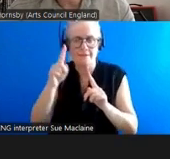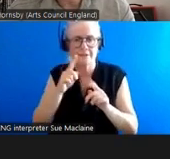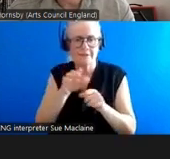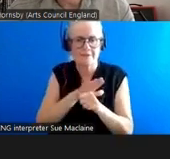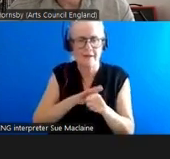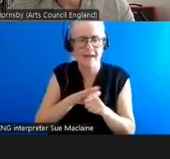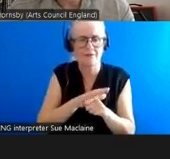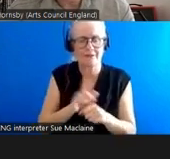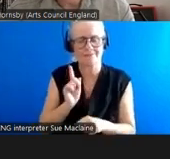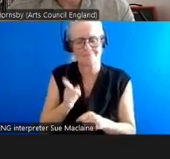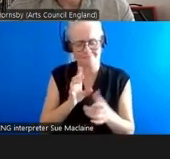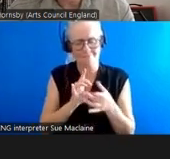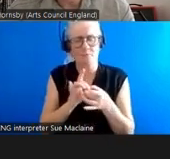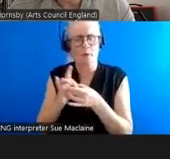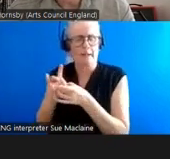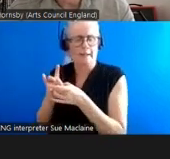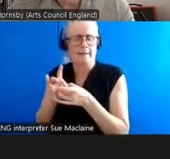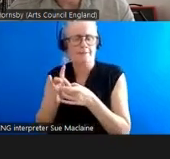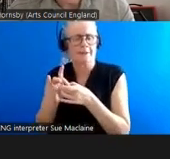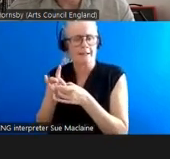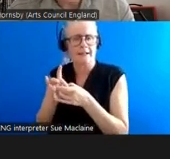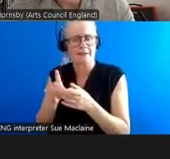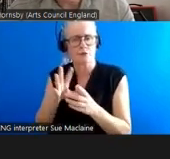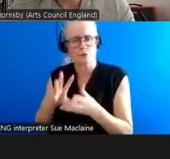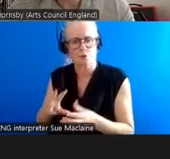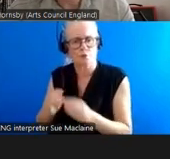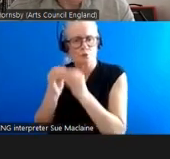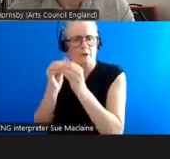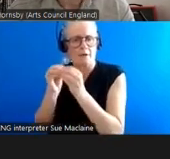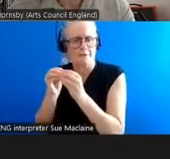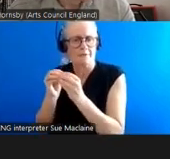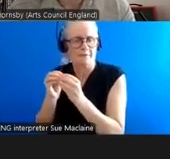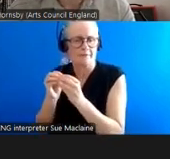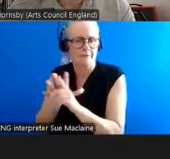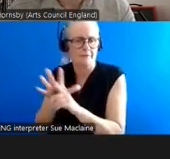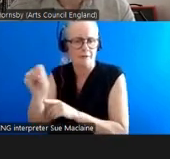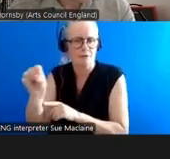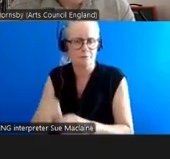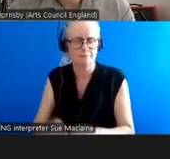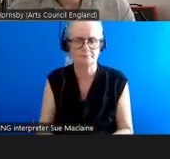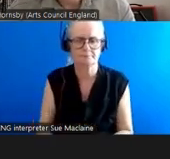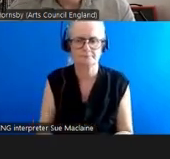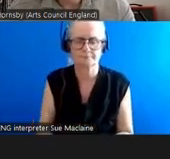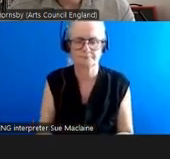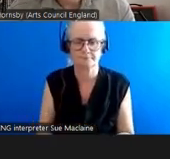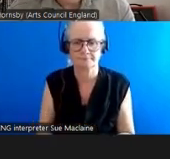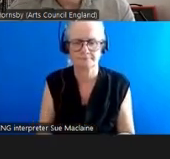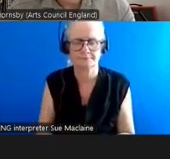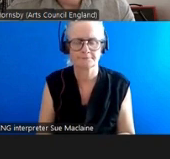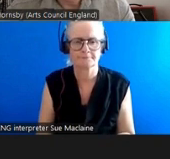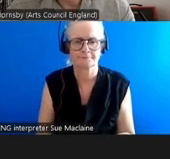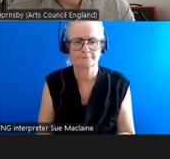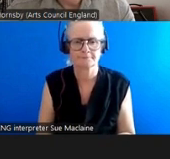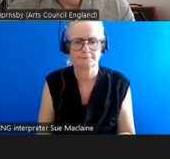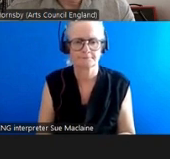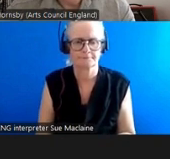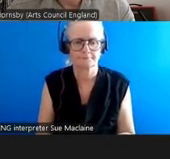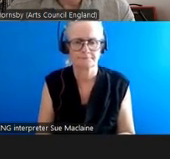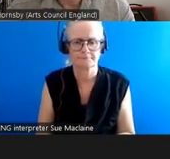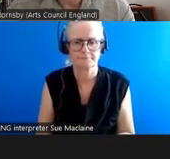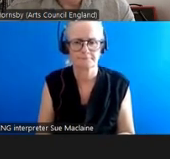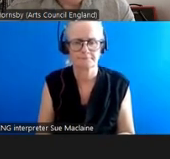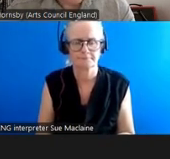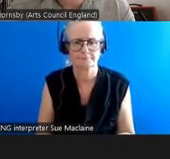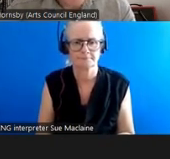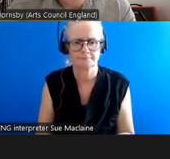our sectors as well in different places, although the detail's not out there yet. And next slide, Paul, which I think is my last one, I'll hand back